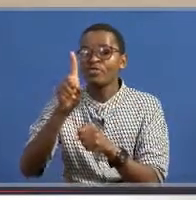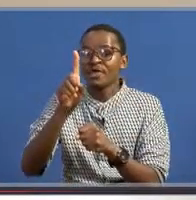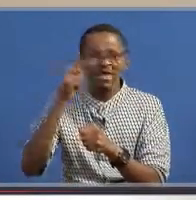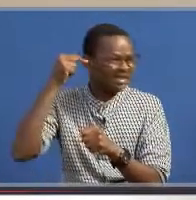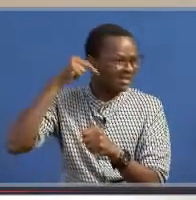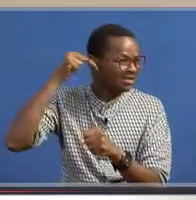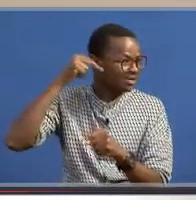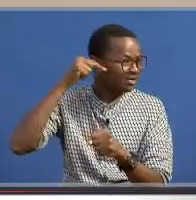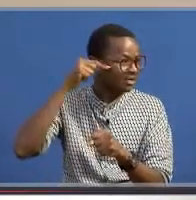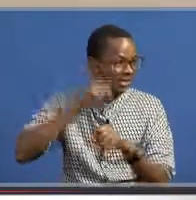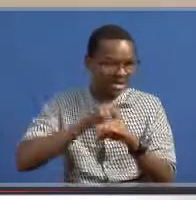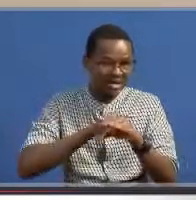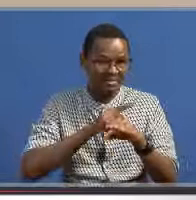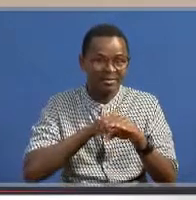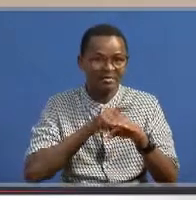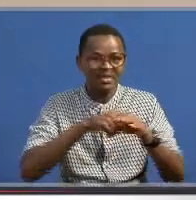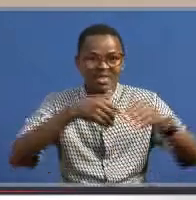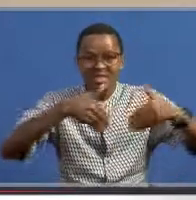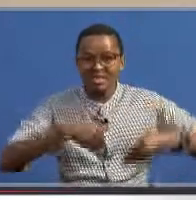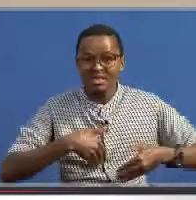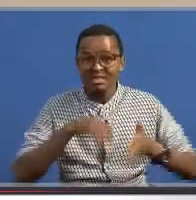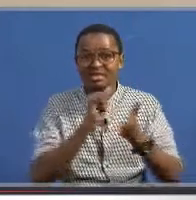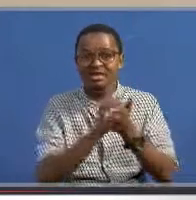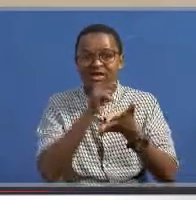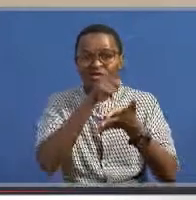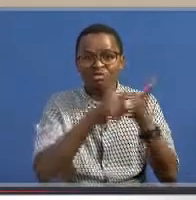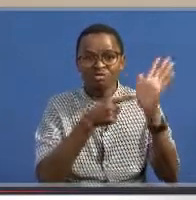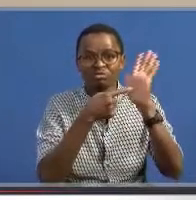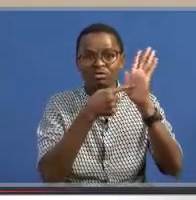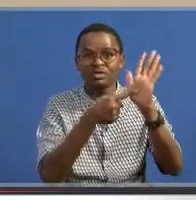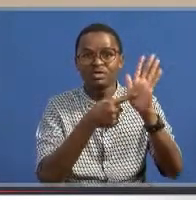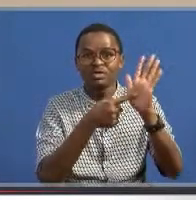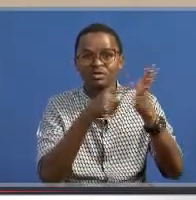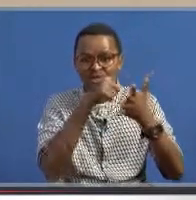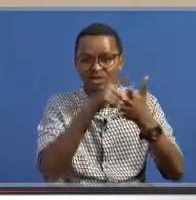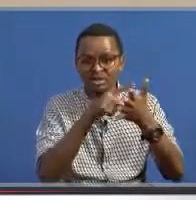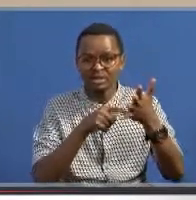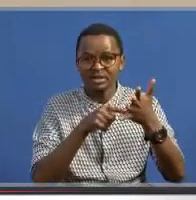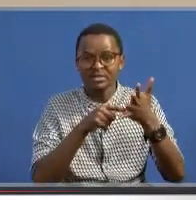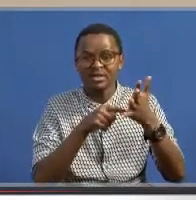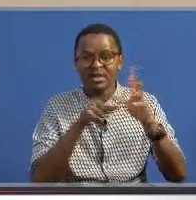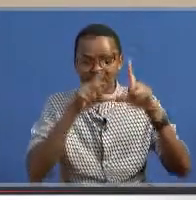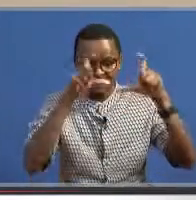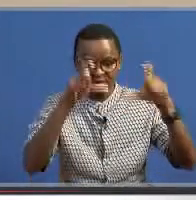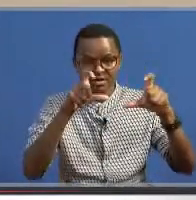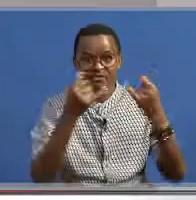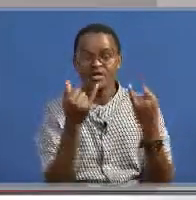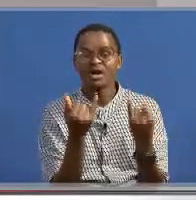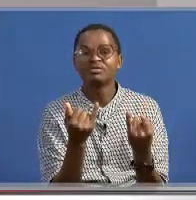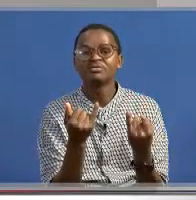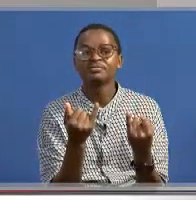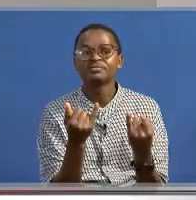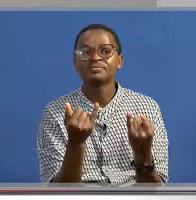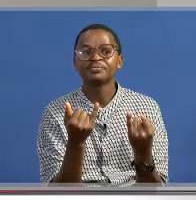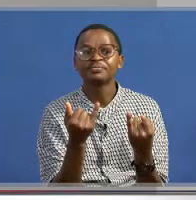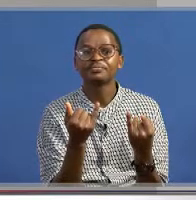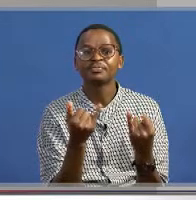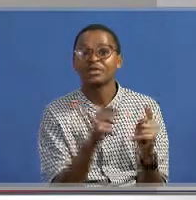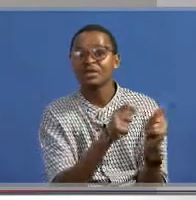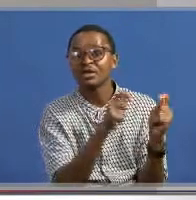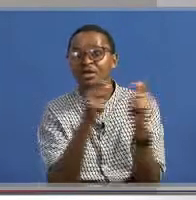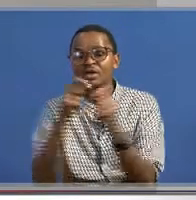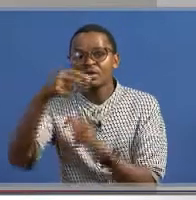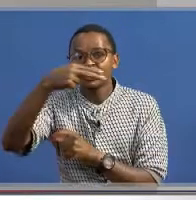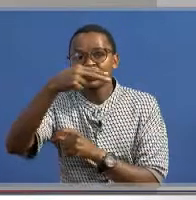piercing when they were young, and that is what shows what is expressed as for now. The transmission